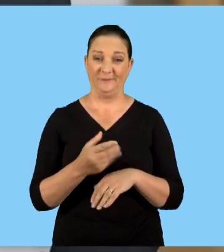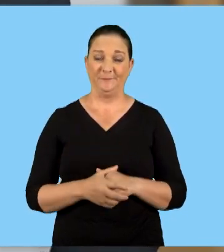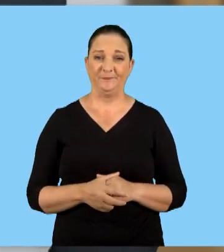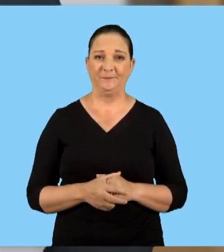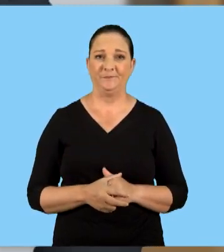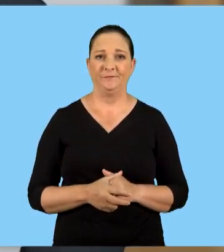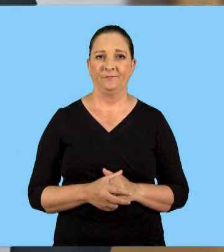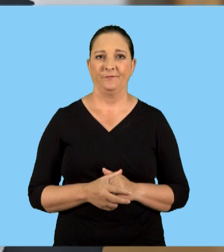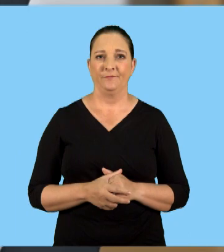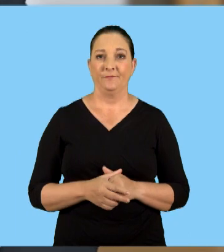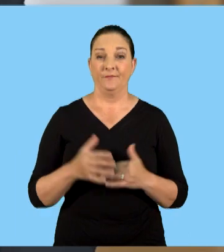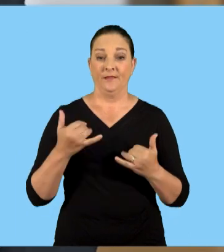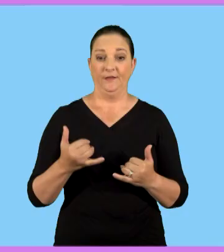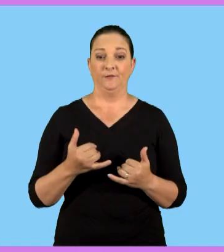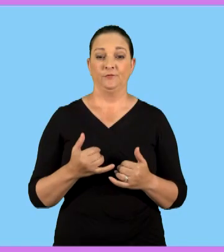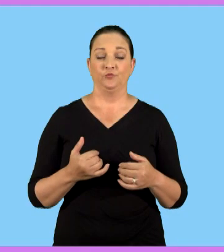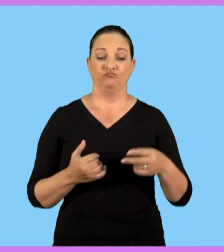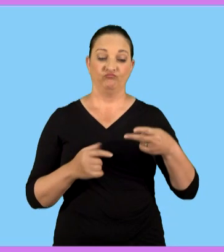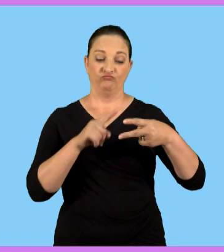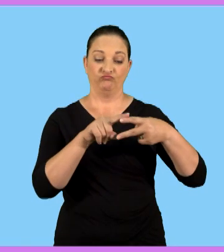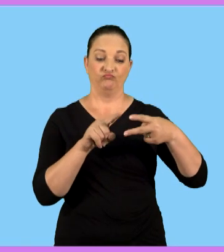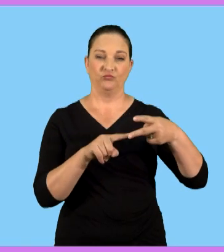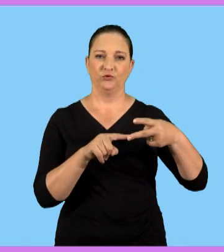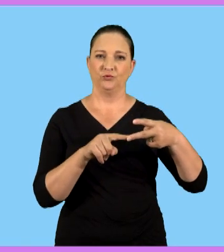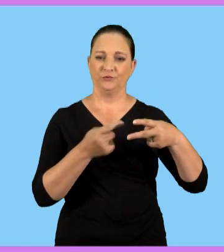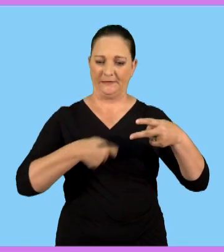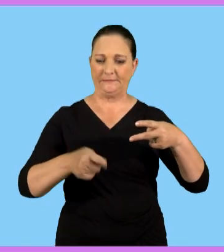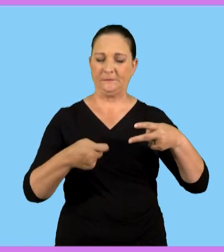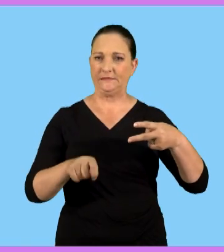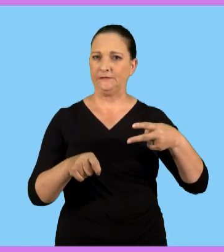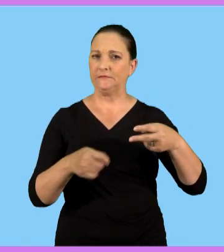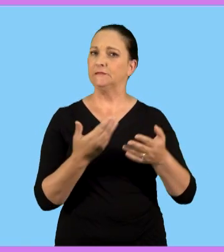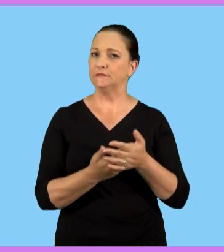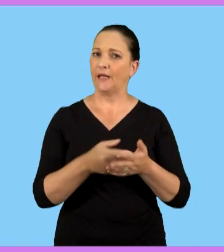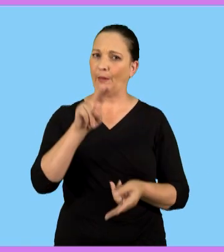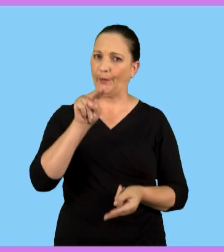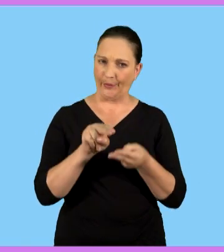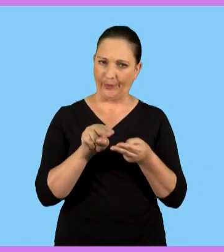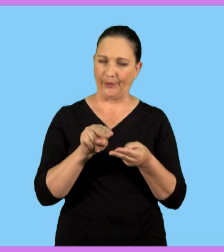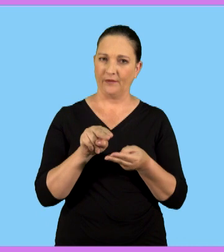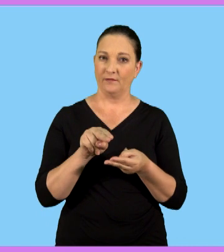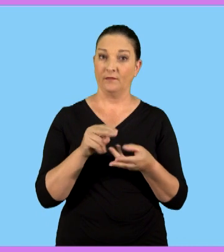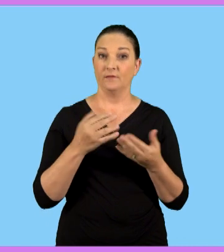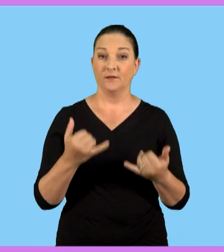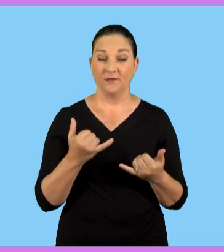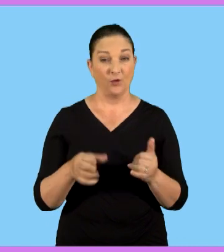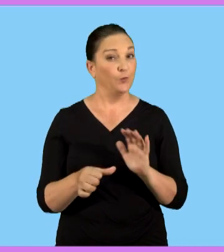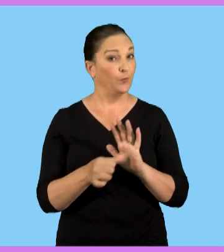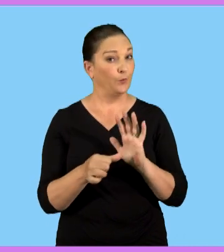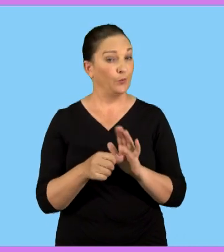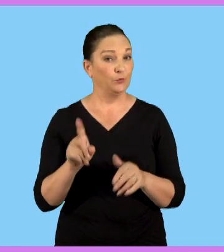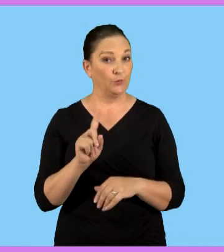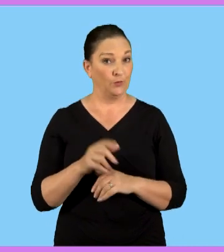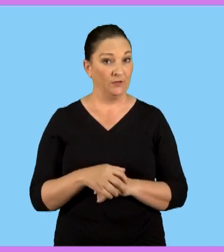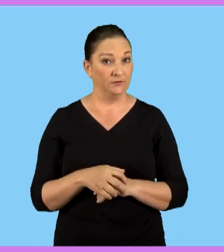slide. Name 2 expenses that can be cut down to help Bill save money. Now, essentially